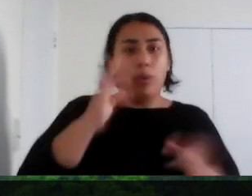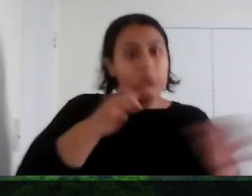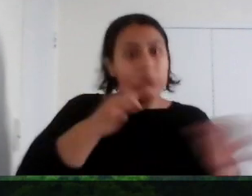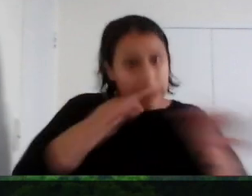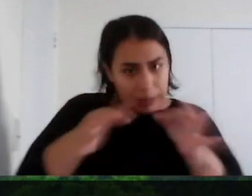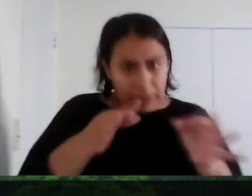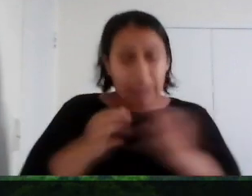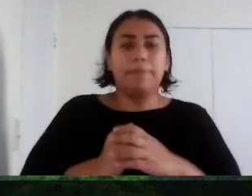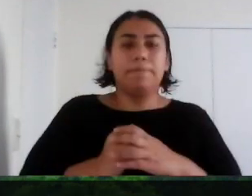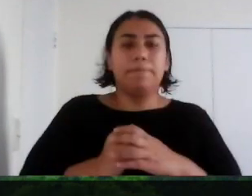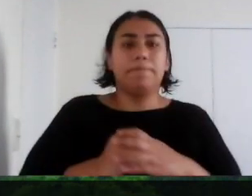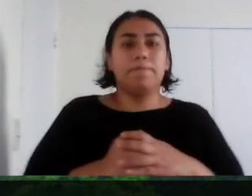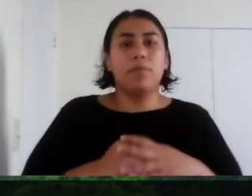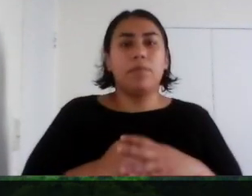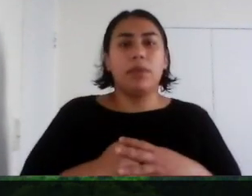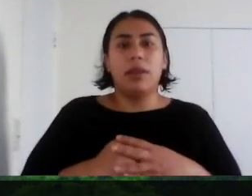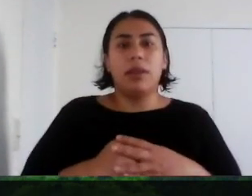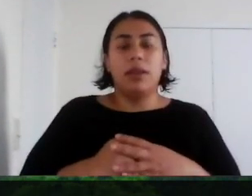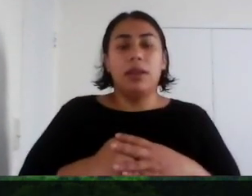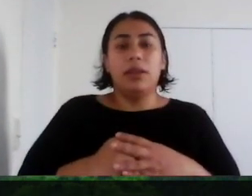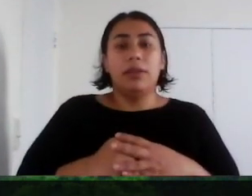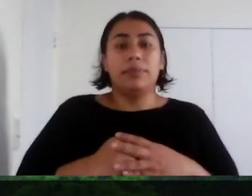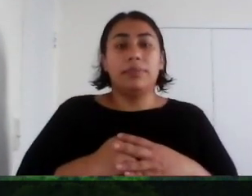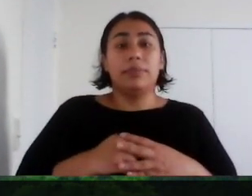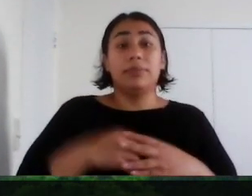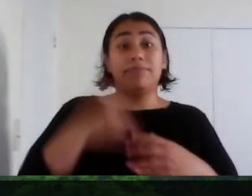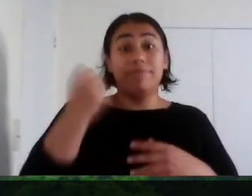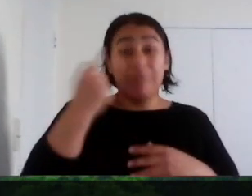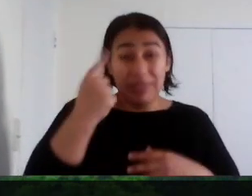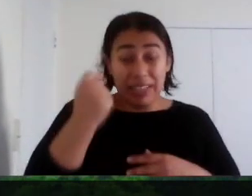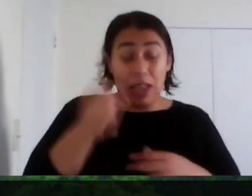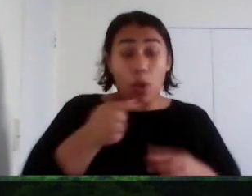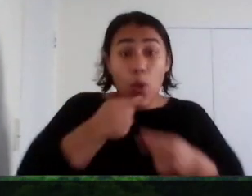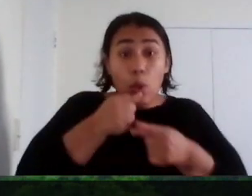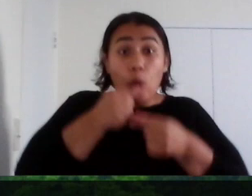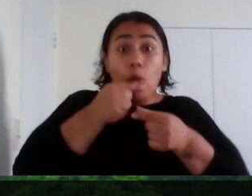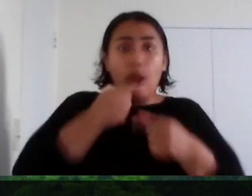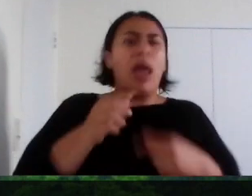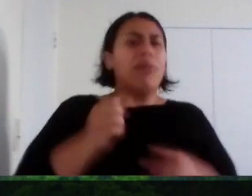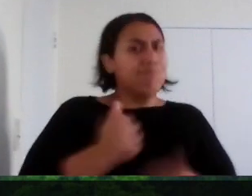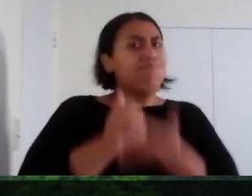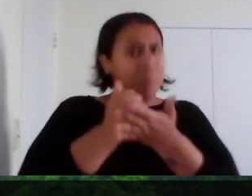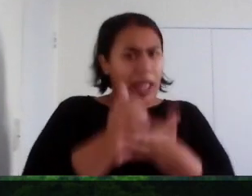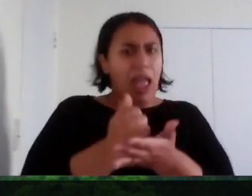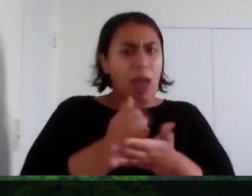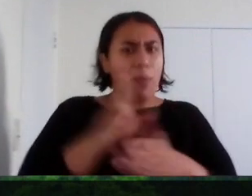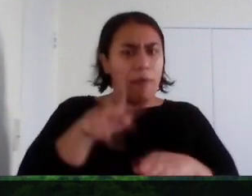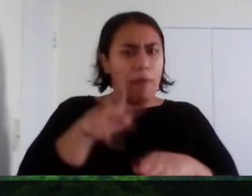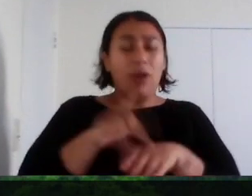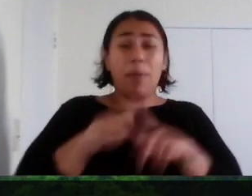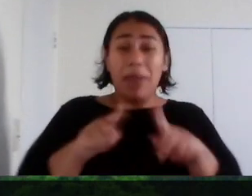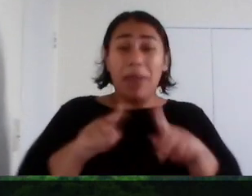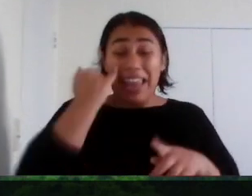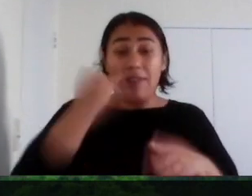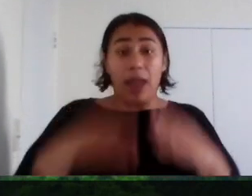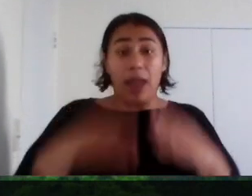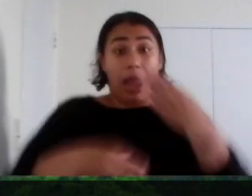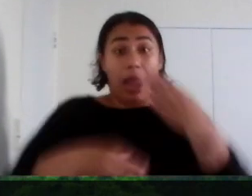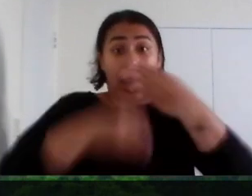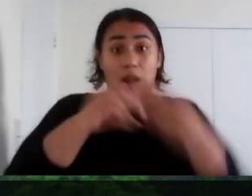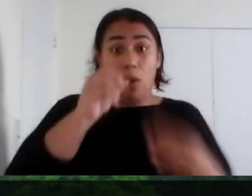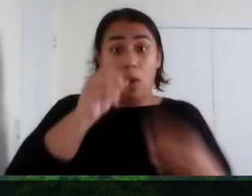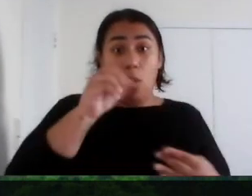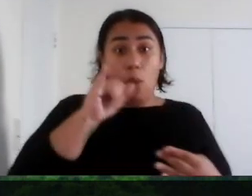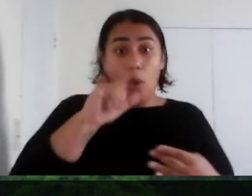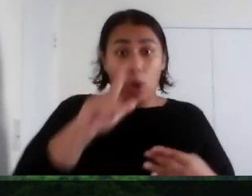routine, then it's okay. However, we have found that while vaporizing does help, adding a cannabis oil usually improves a